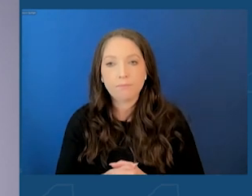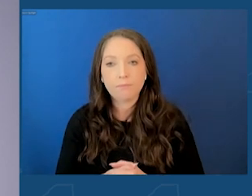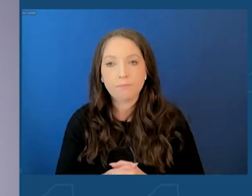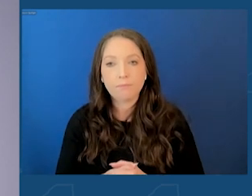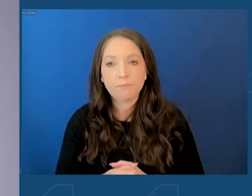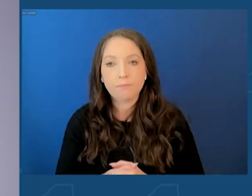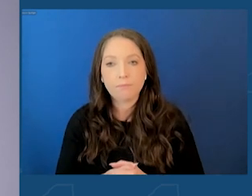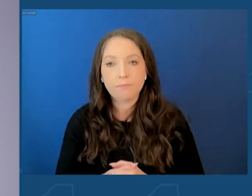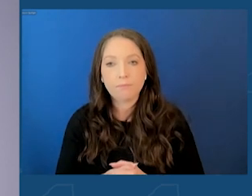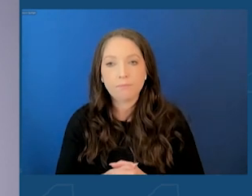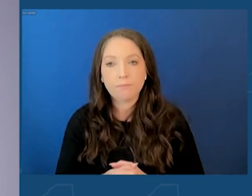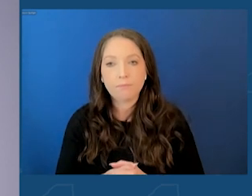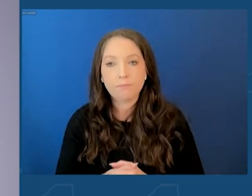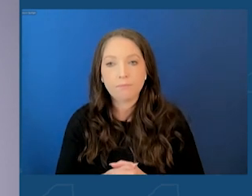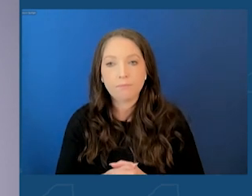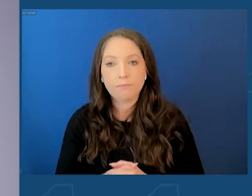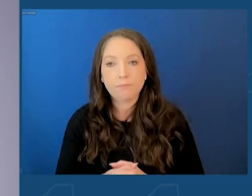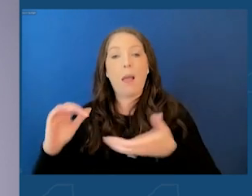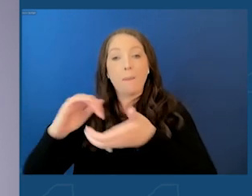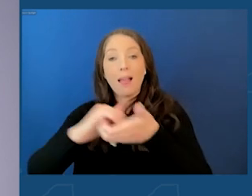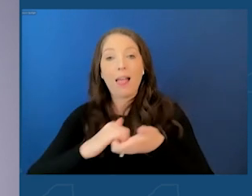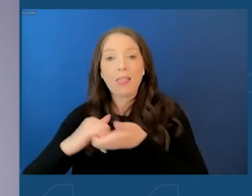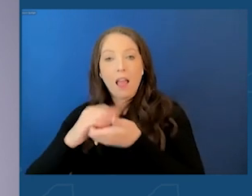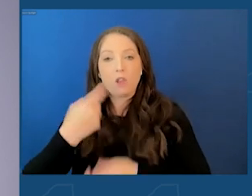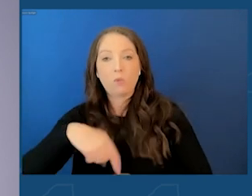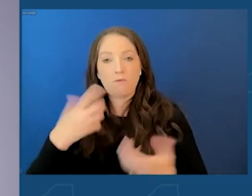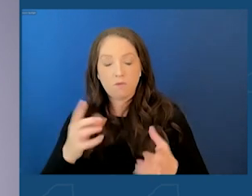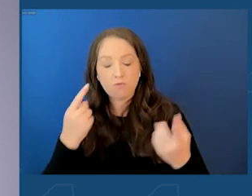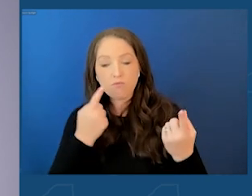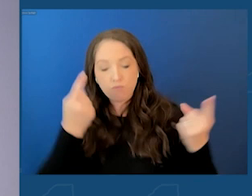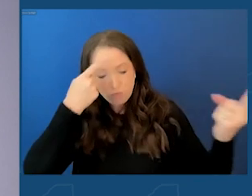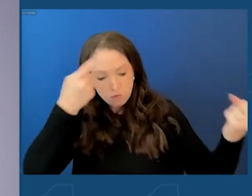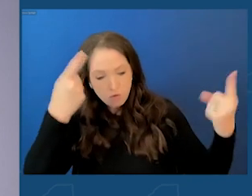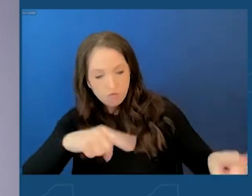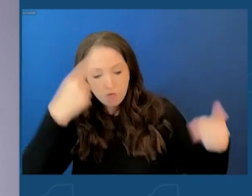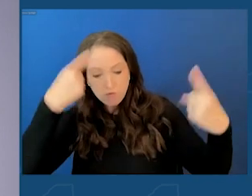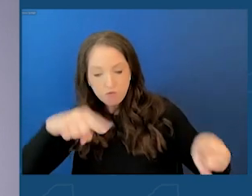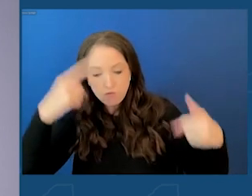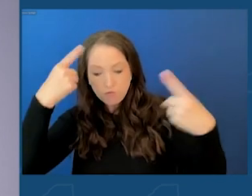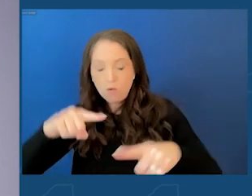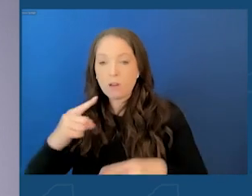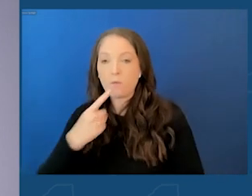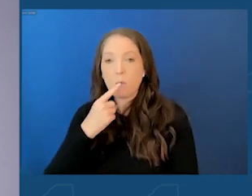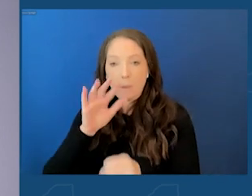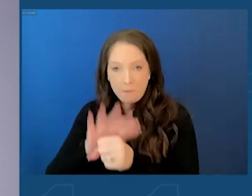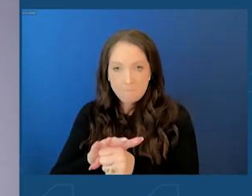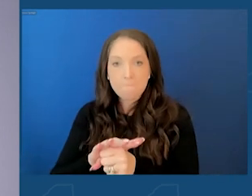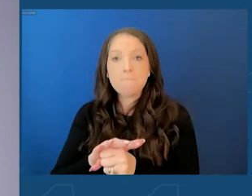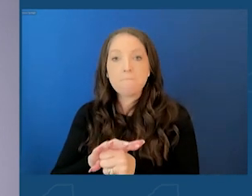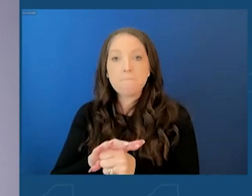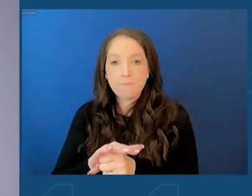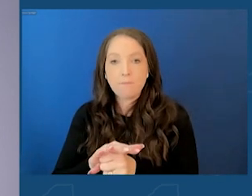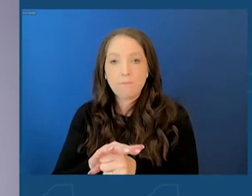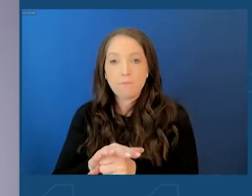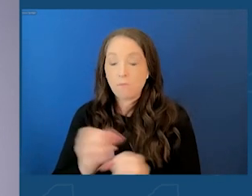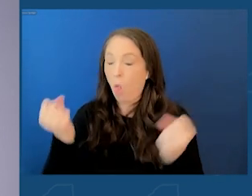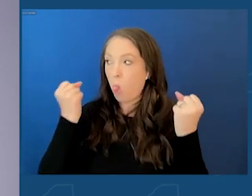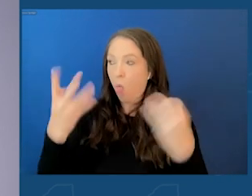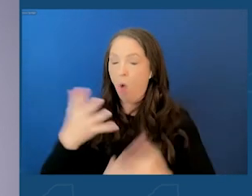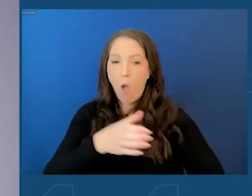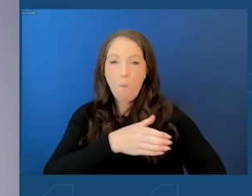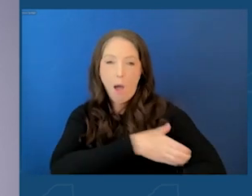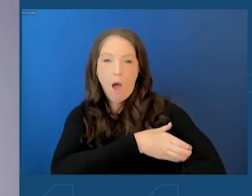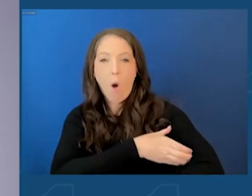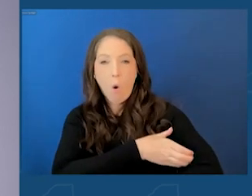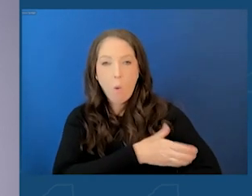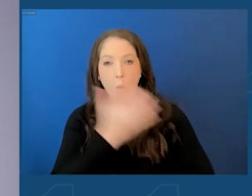make many more significant commitments. This is what we do together. And there's a lot of power in this. When you represent 60% of